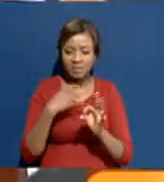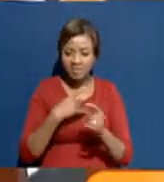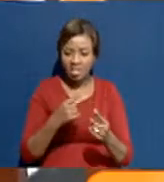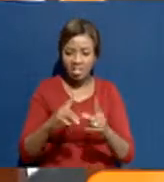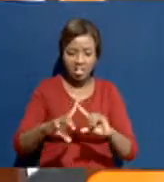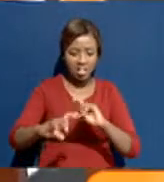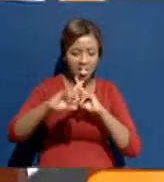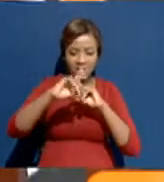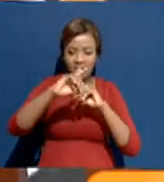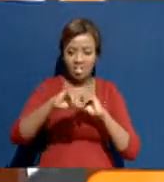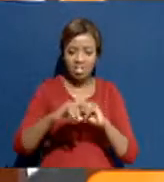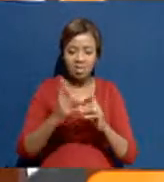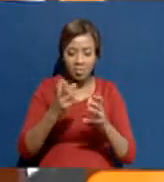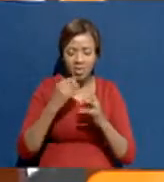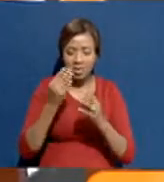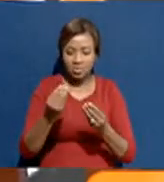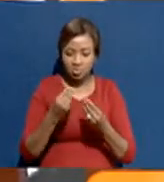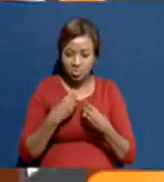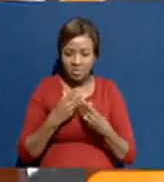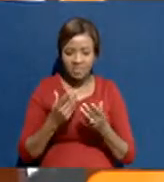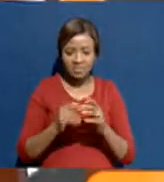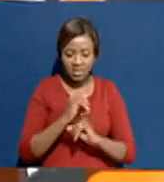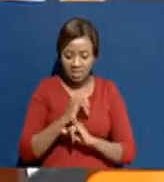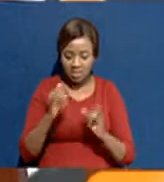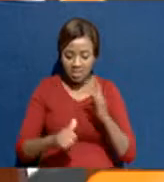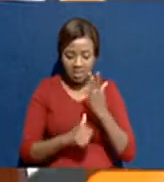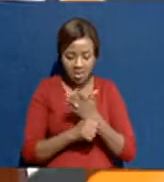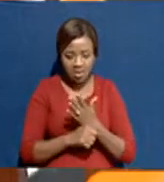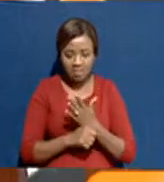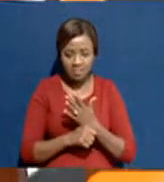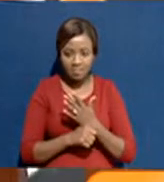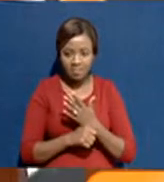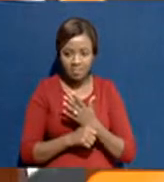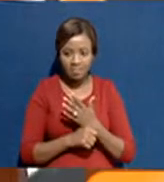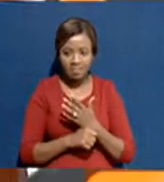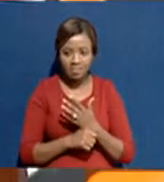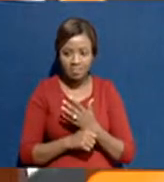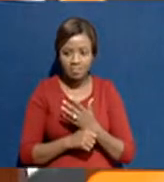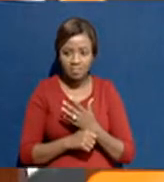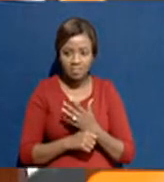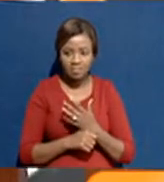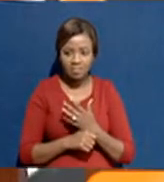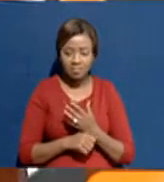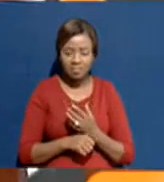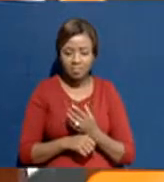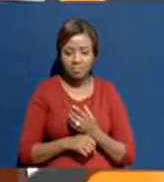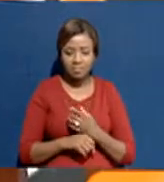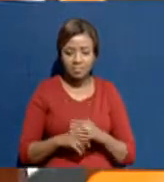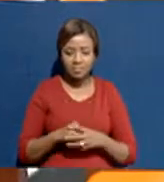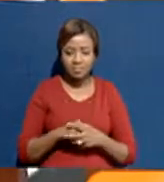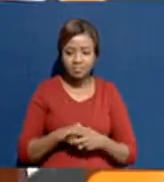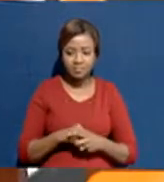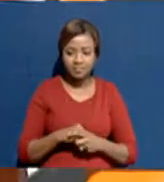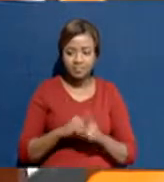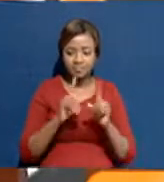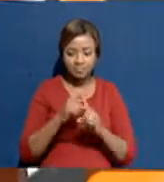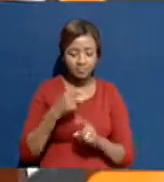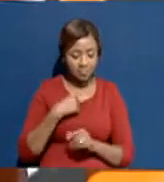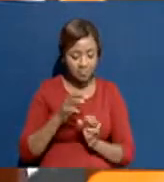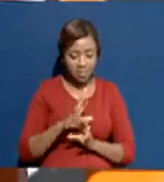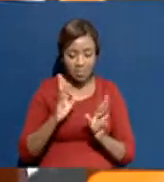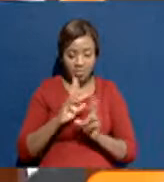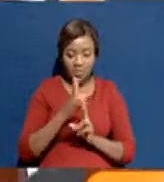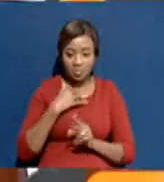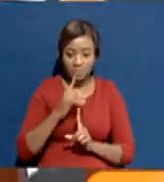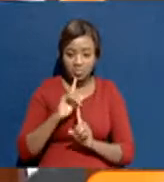given a clean bill of health and a dignified exit. We actually want to go. Especially me, I was willing to go. I